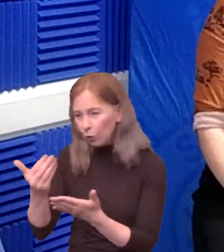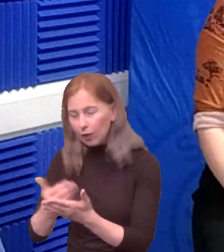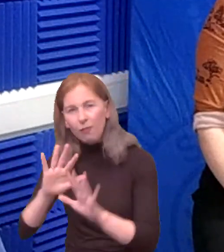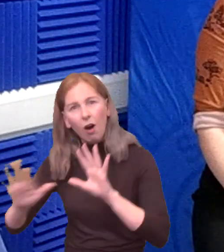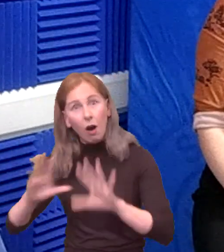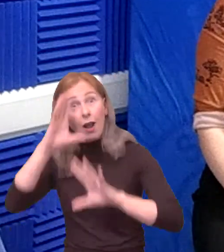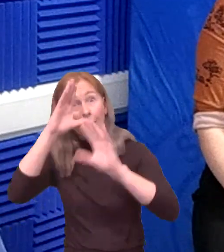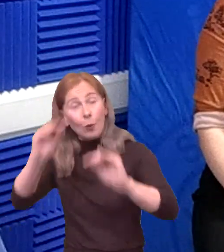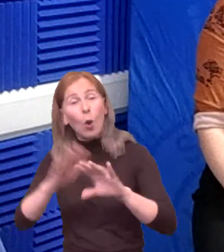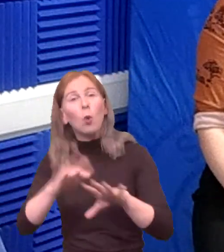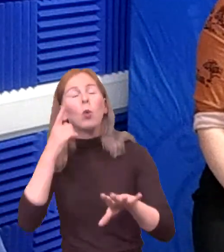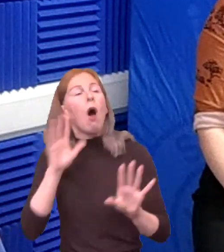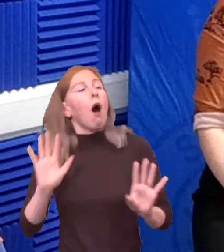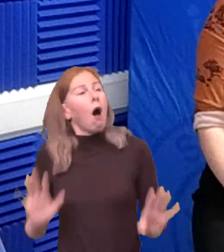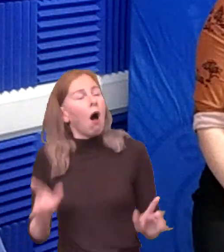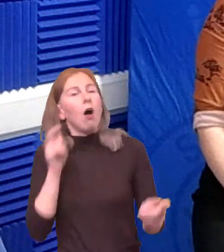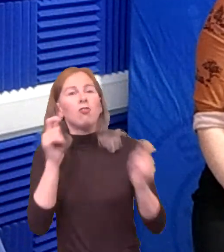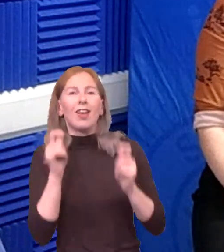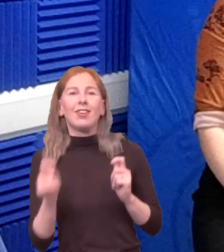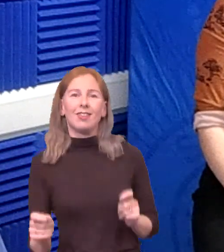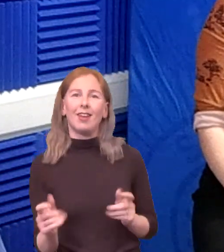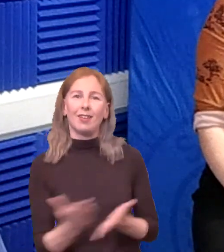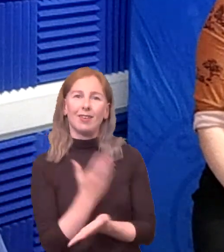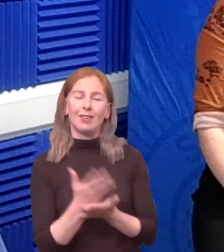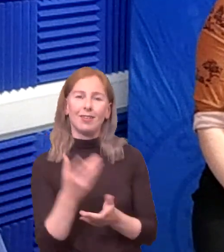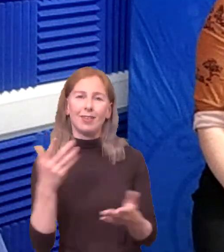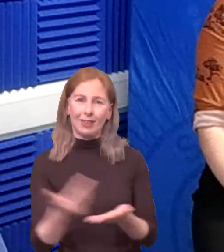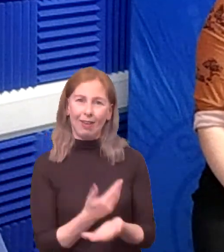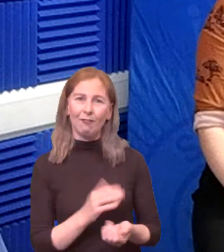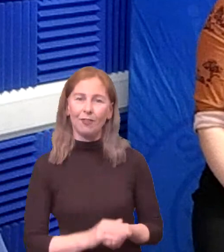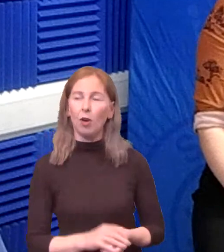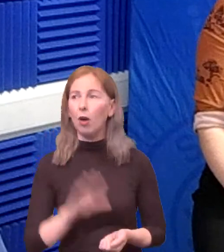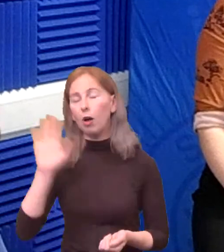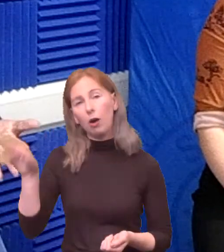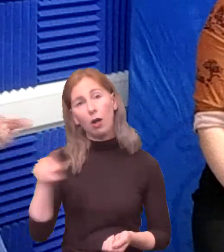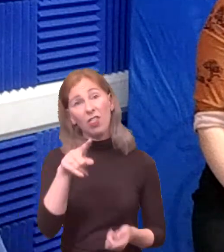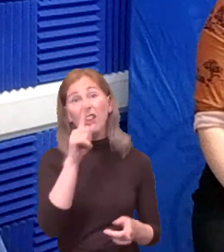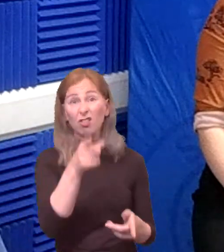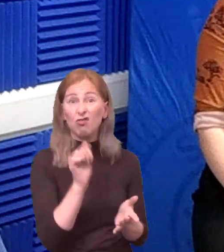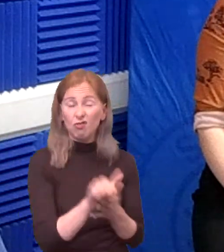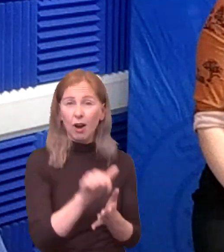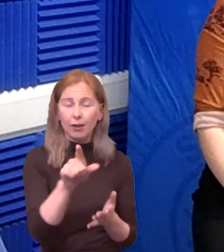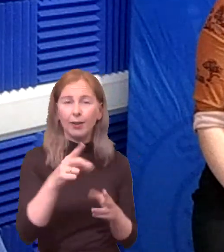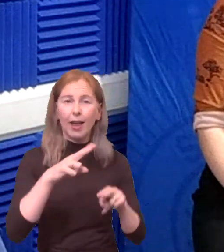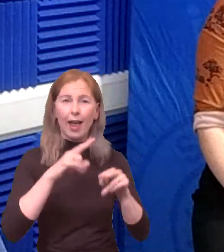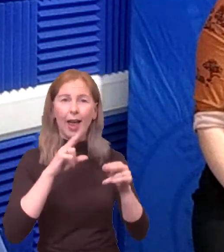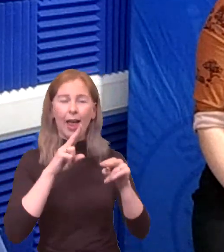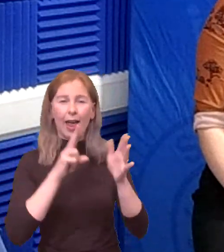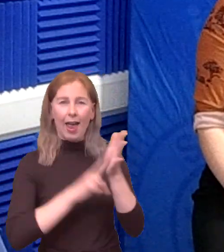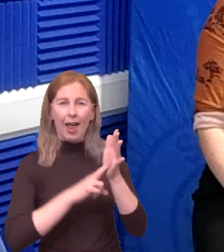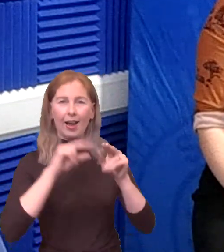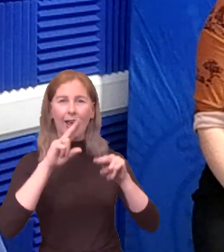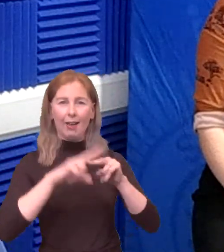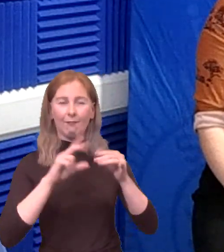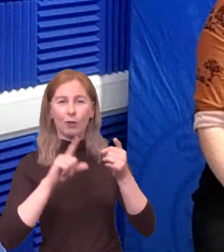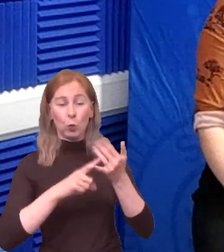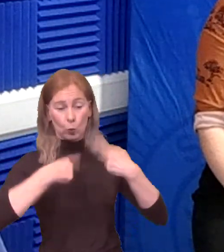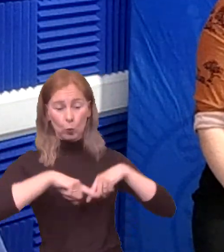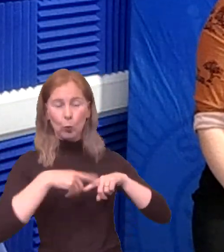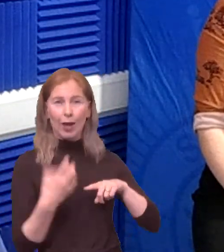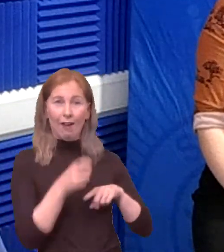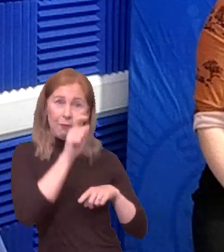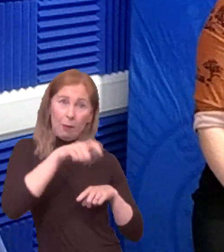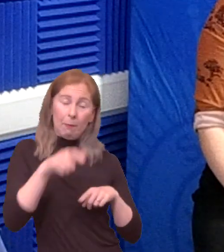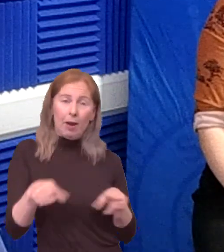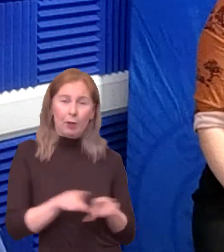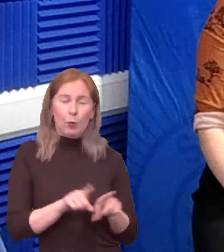because prevention is so much better than cure. And putting livestock information signs up in fields